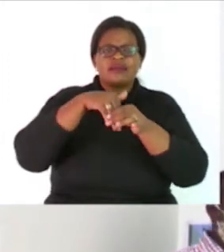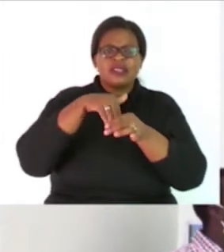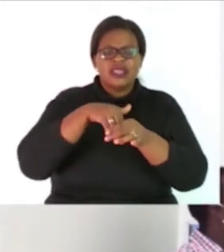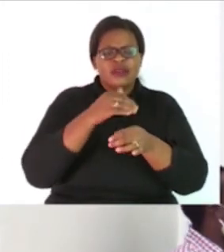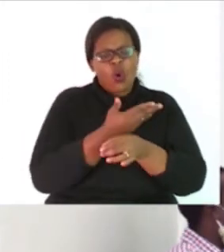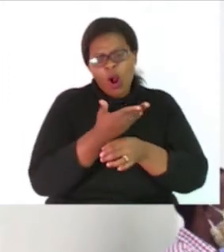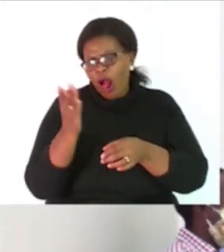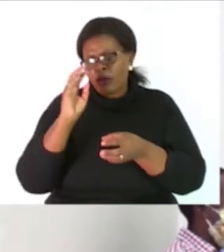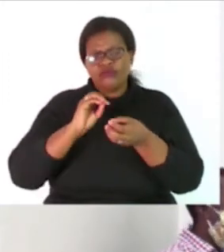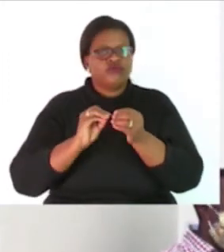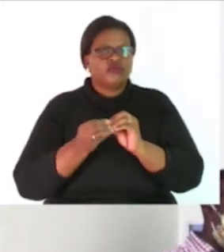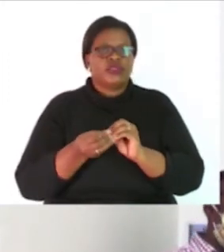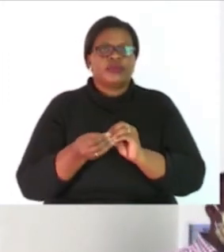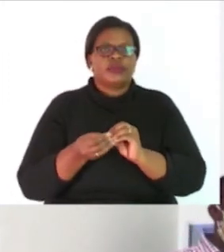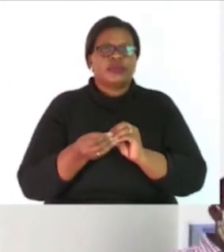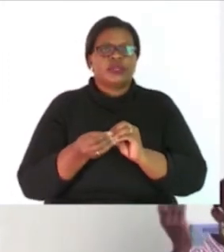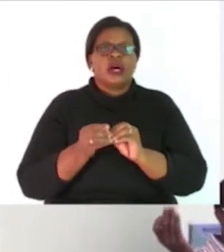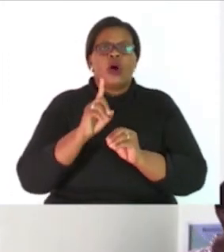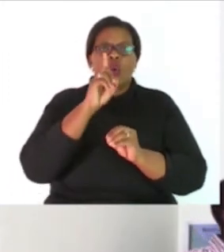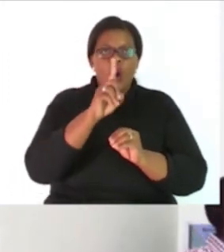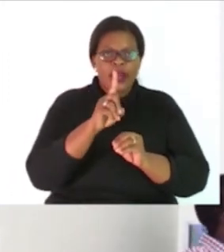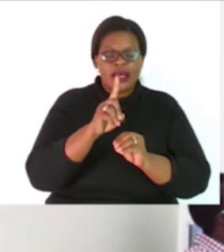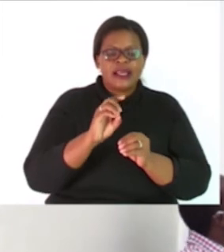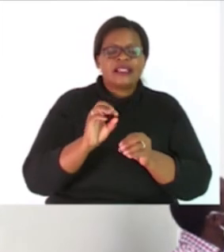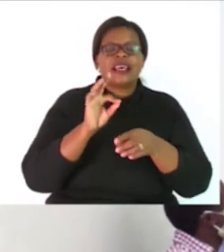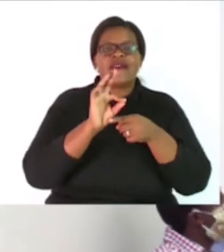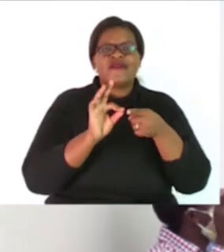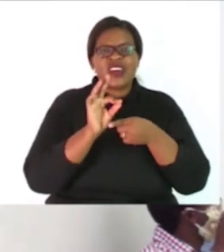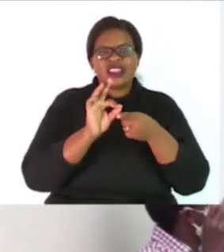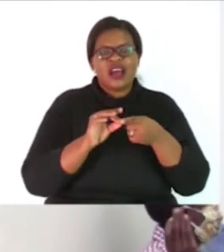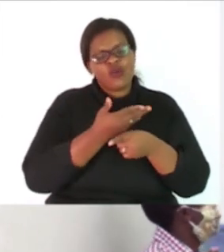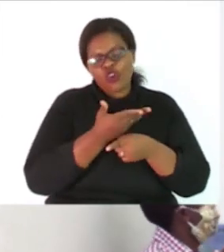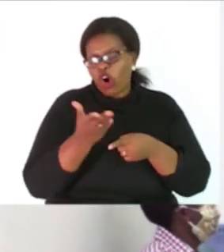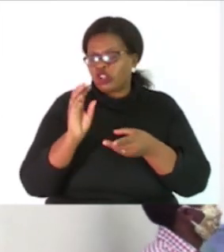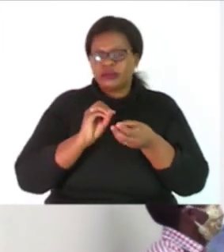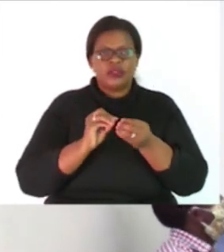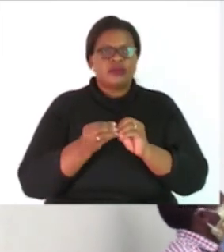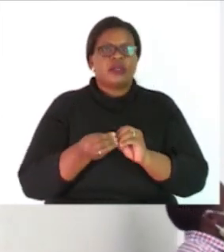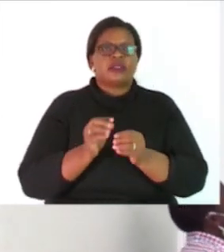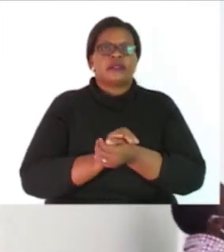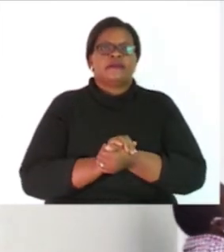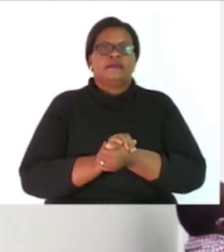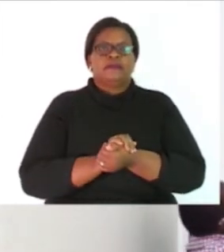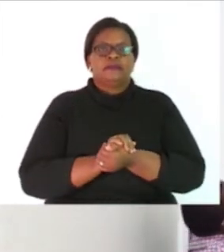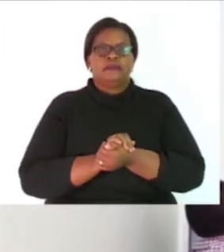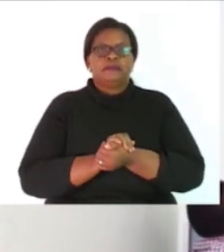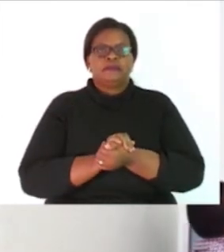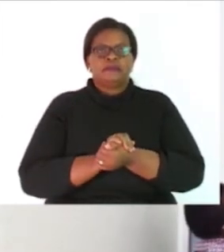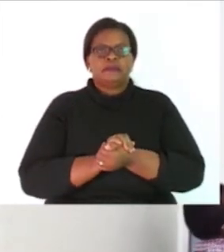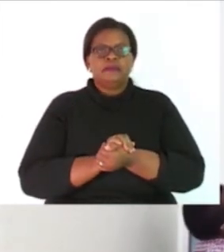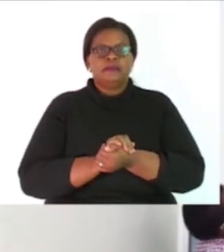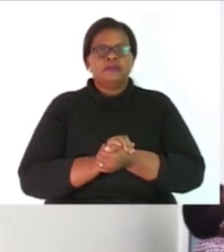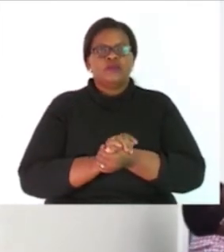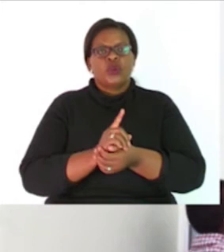right? So 1 is a factor of any number, be it 100, 24, whatsoever. So 1